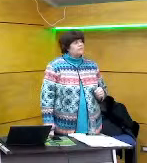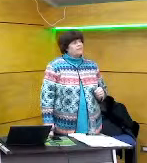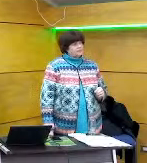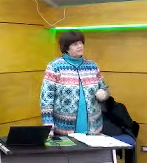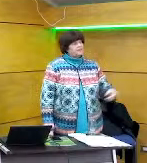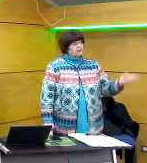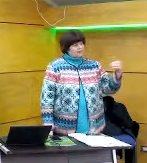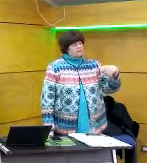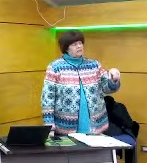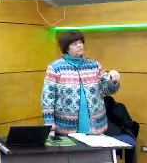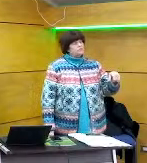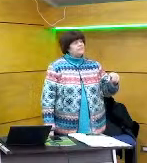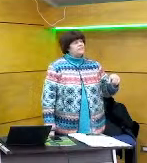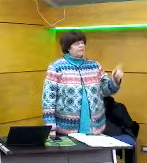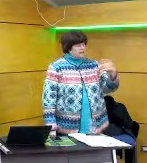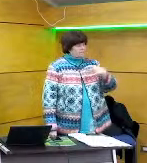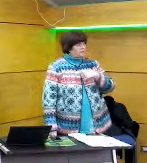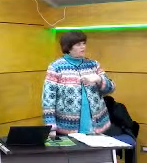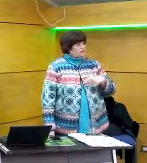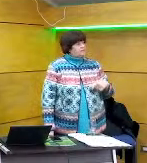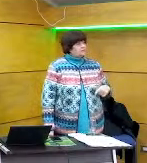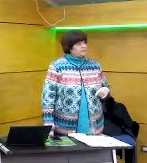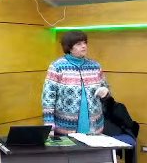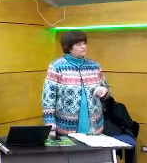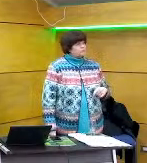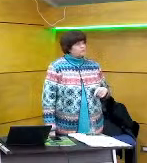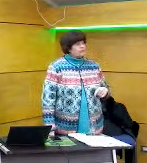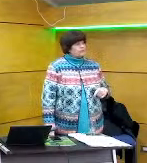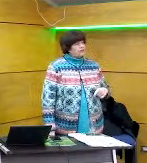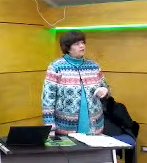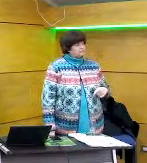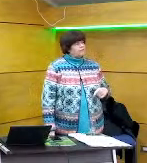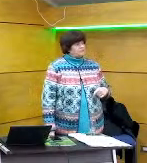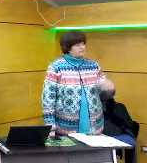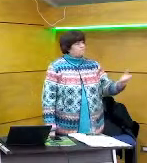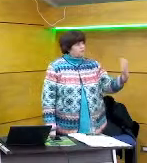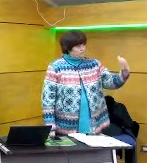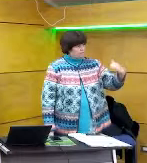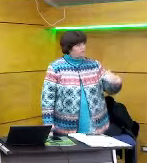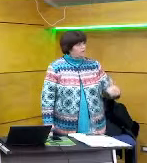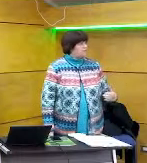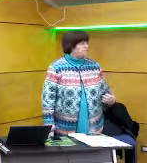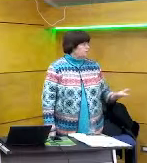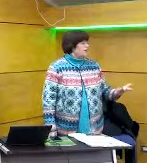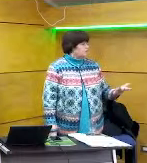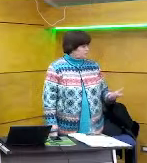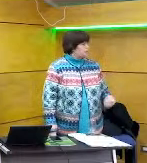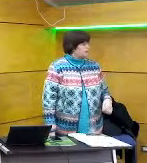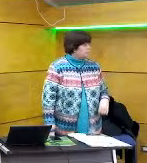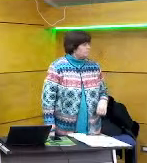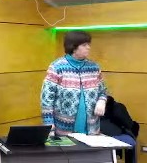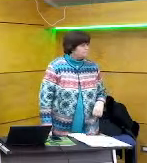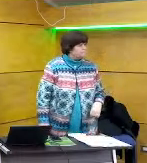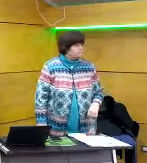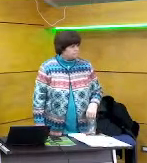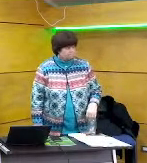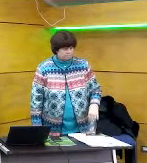are all selected, and you'll see later this morning, I'll give an example of a year and how we do